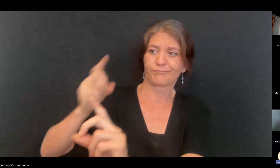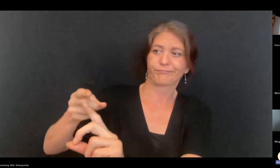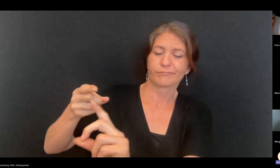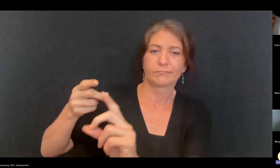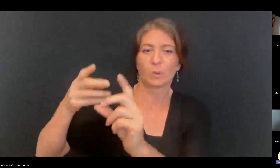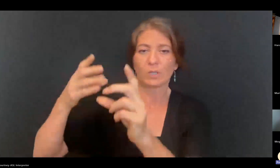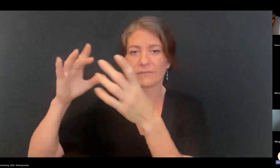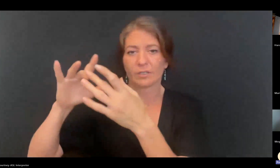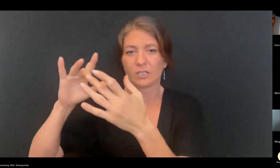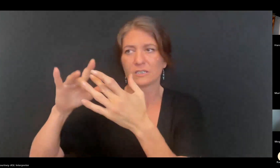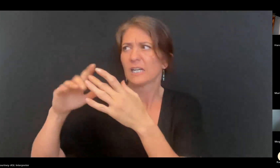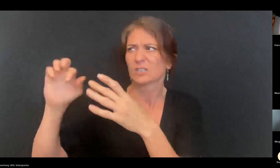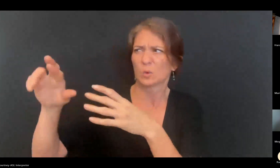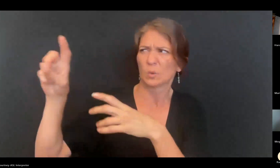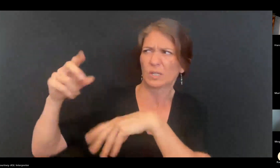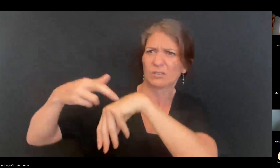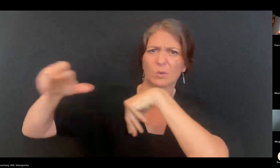him?